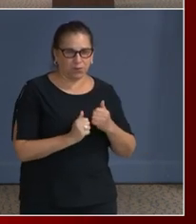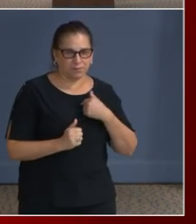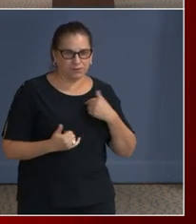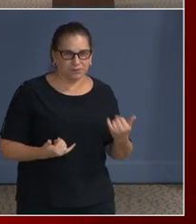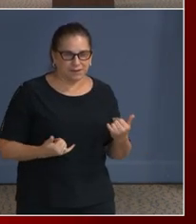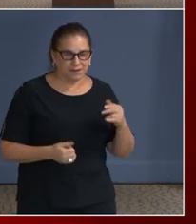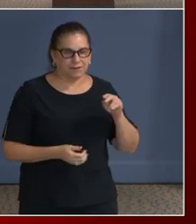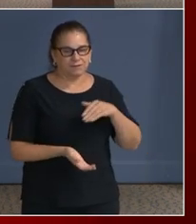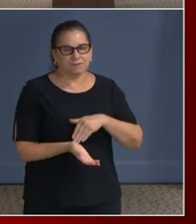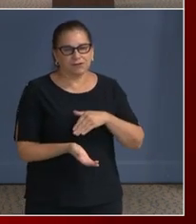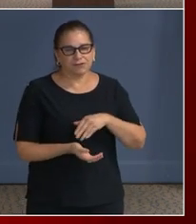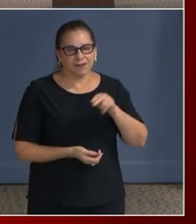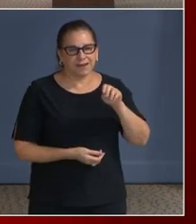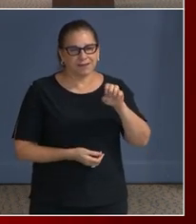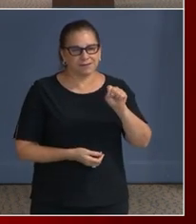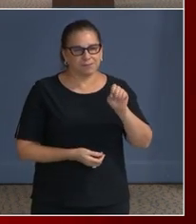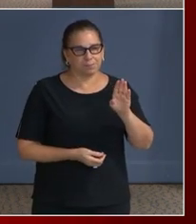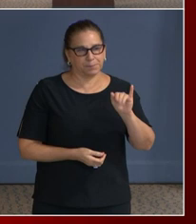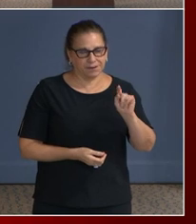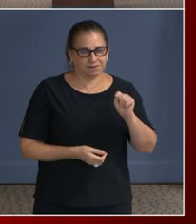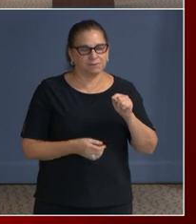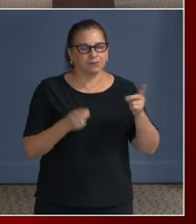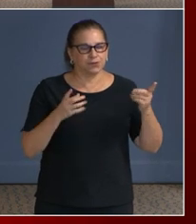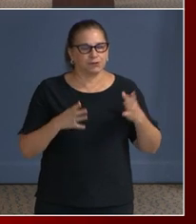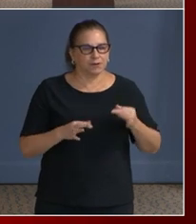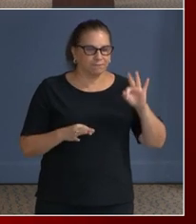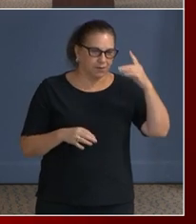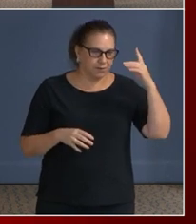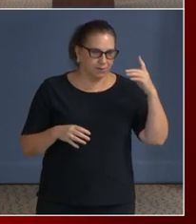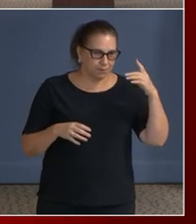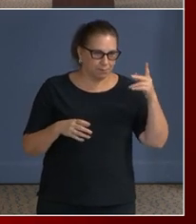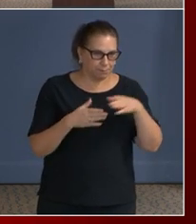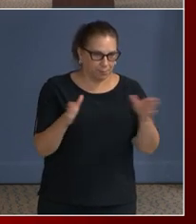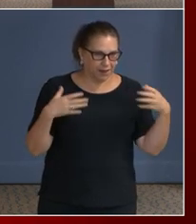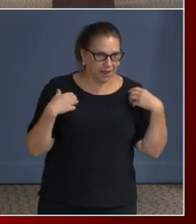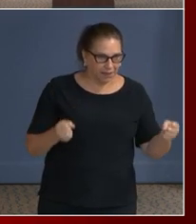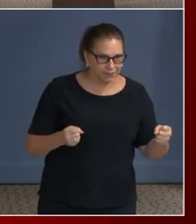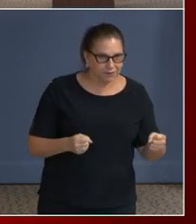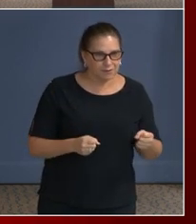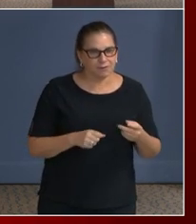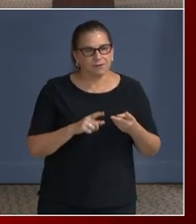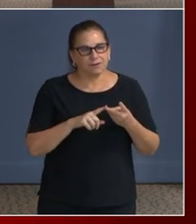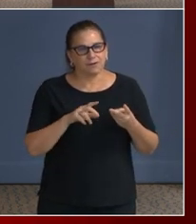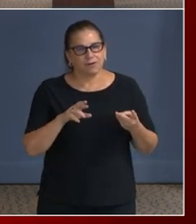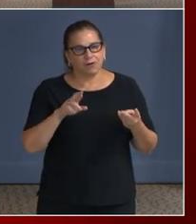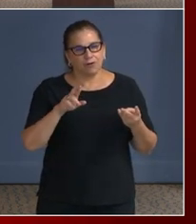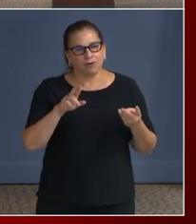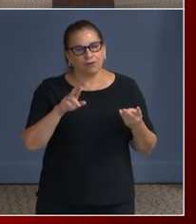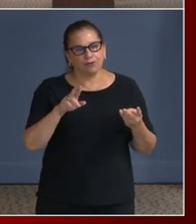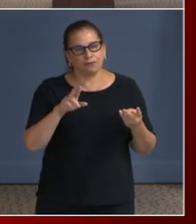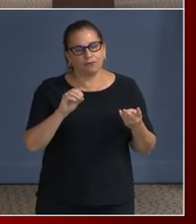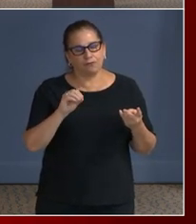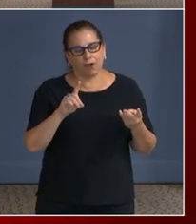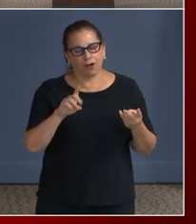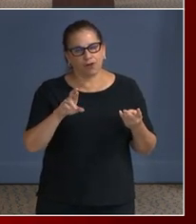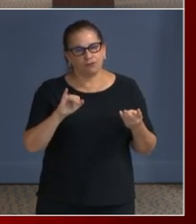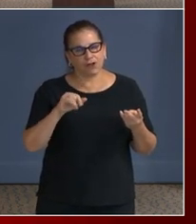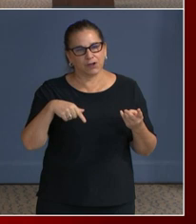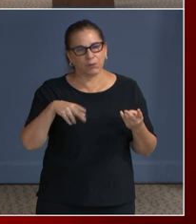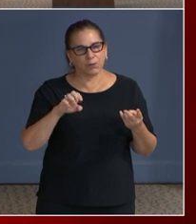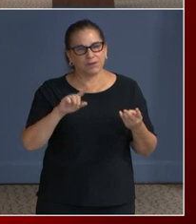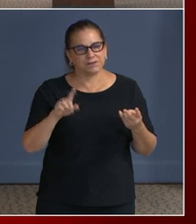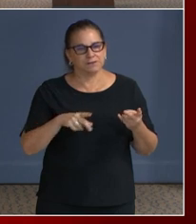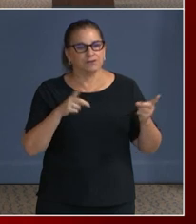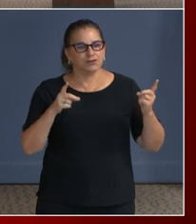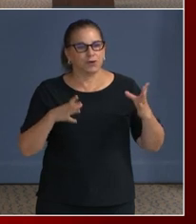D.C. Health, and Christopher Rodriguez, the district's director of Homeland Security and